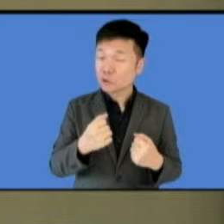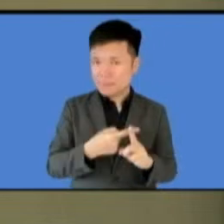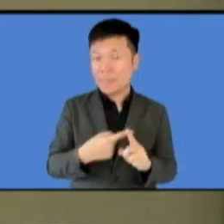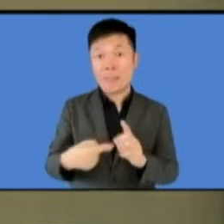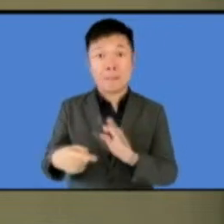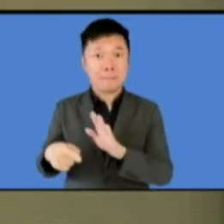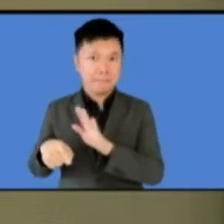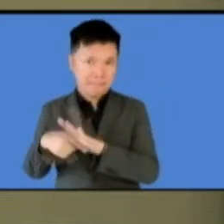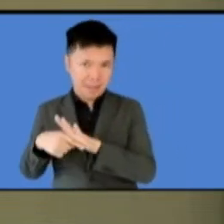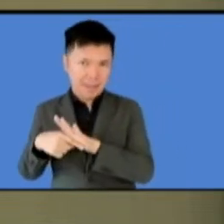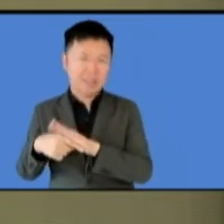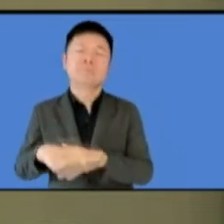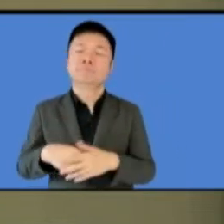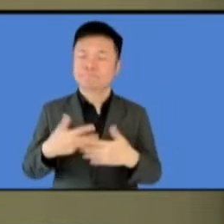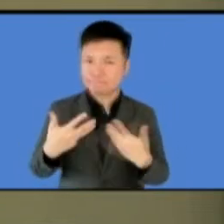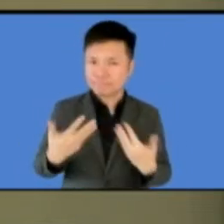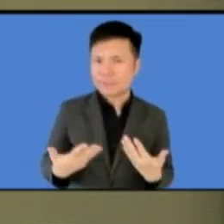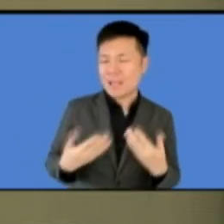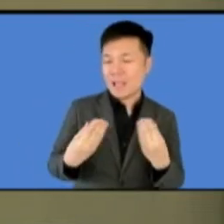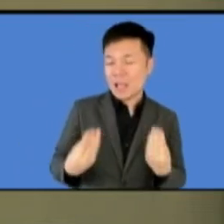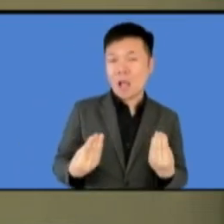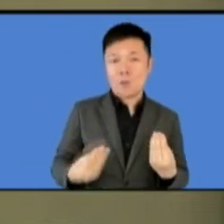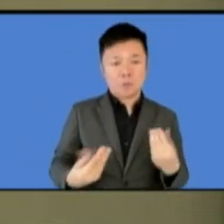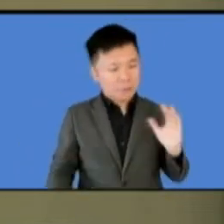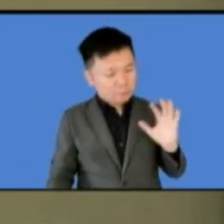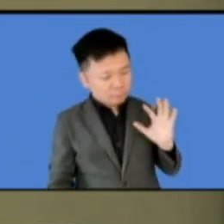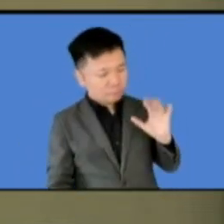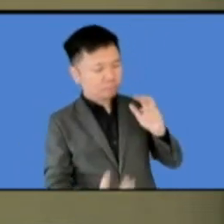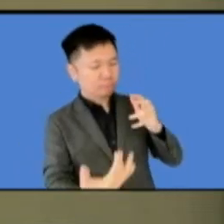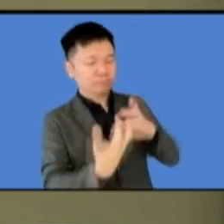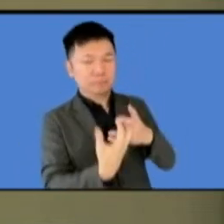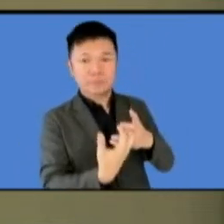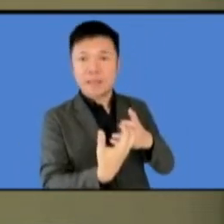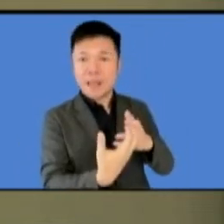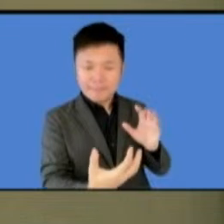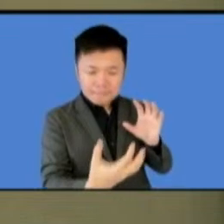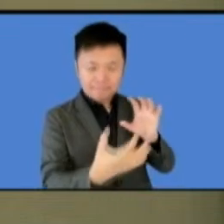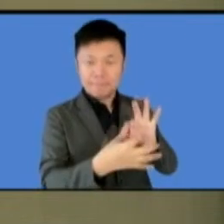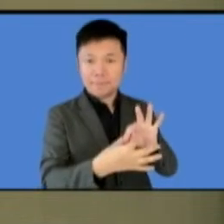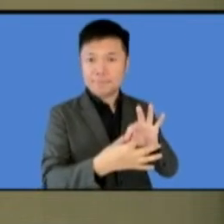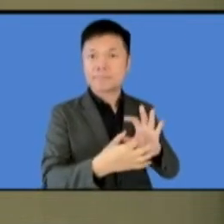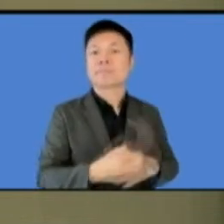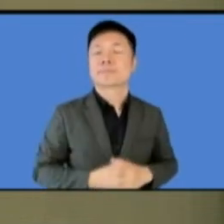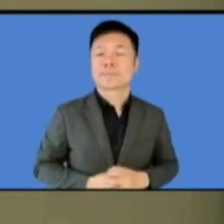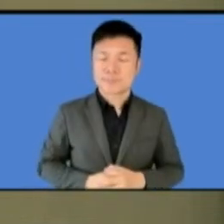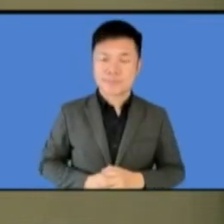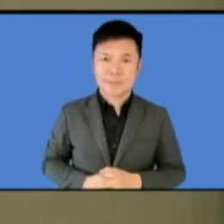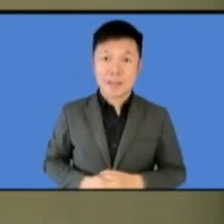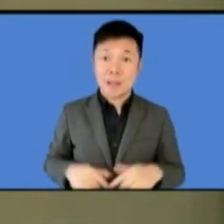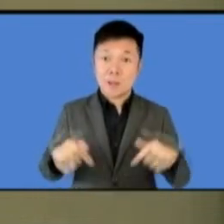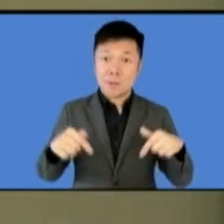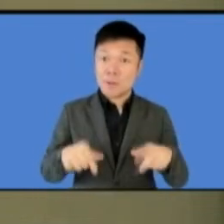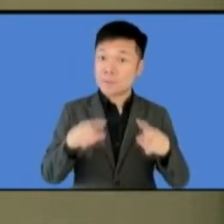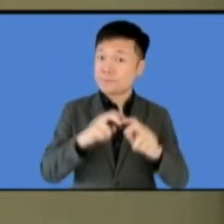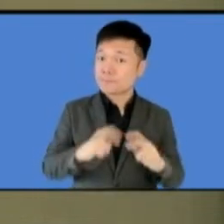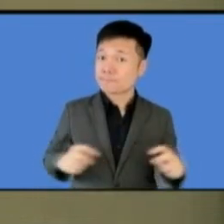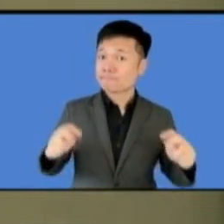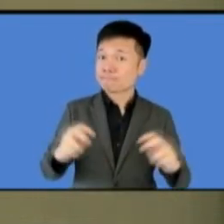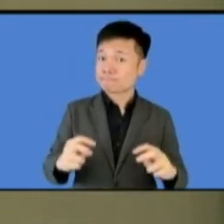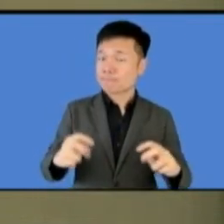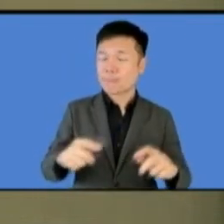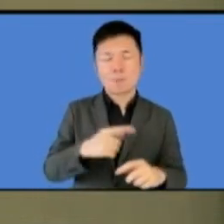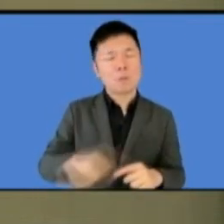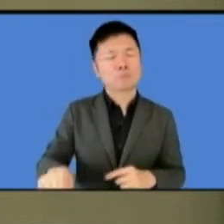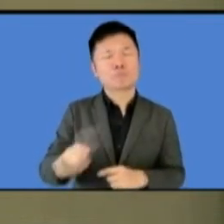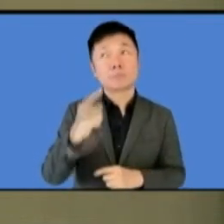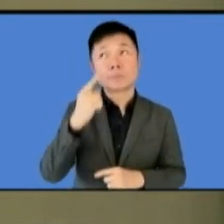strengthening intergenerational relations and solidarity. This discussion is also highly relevant at the